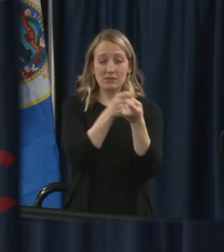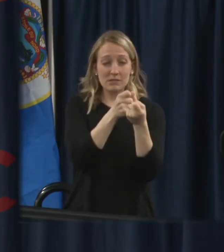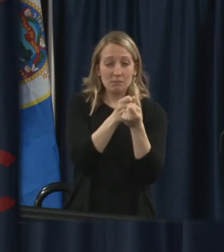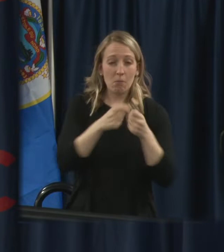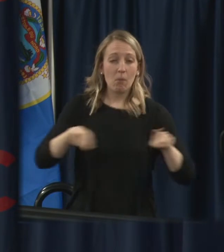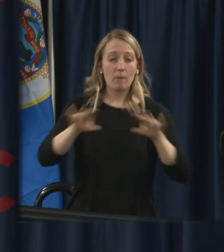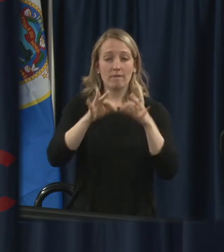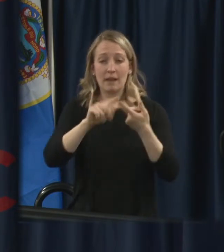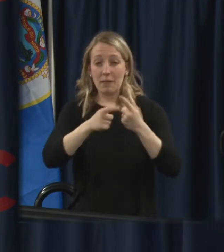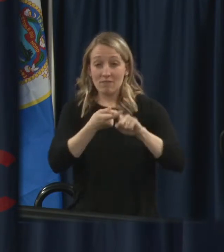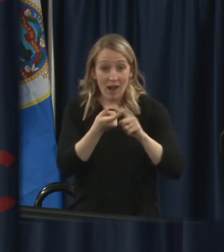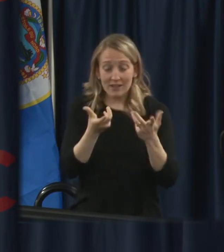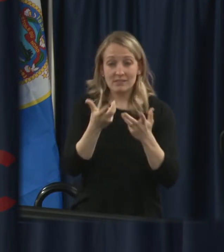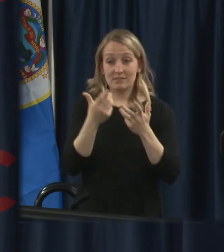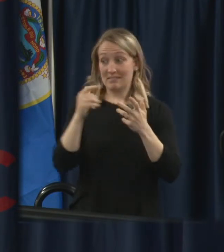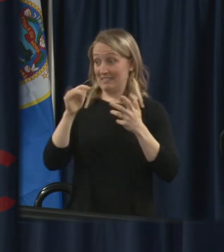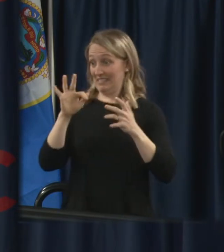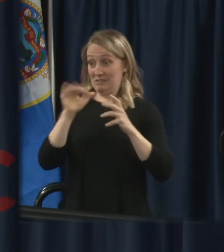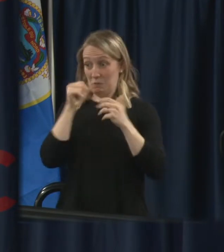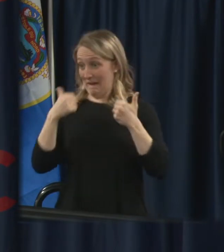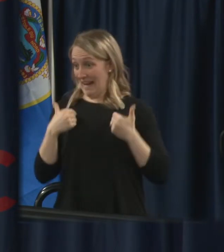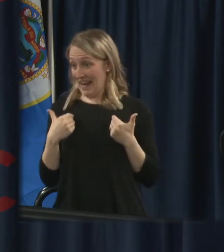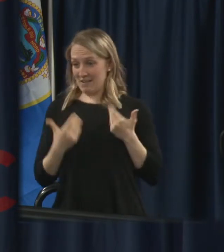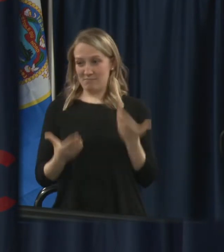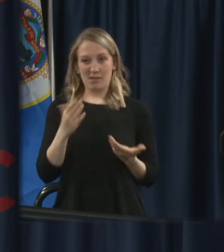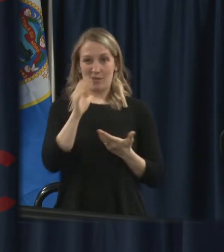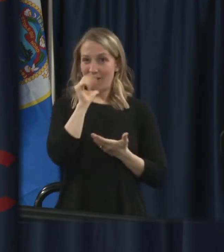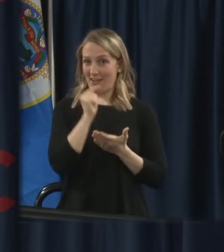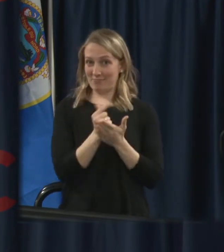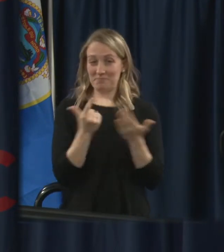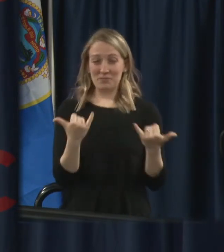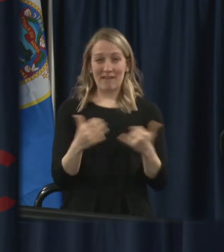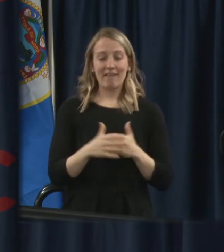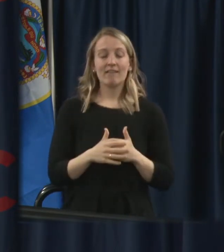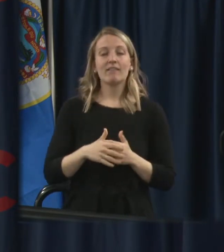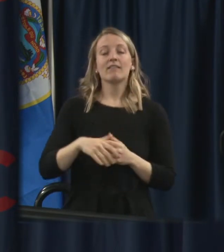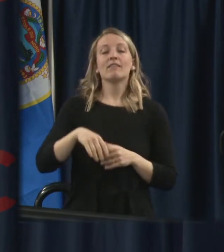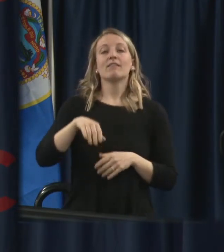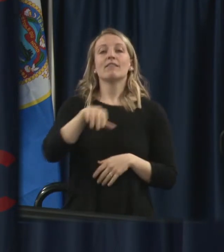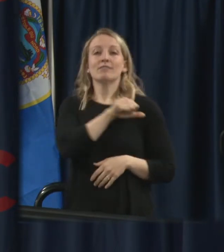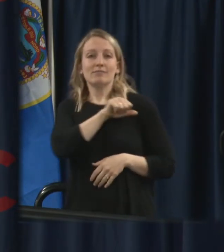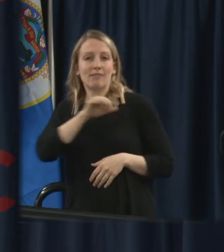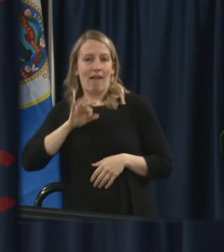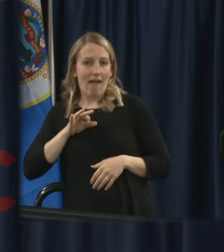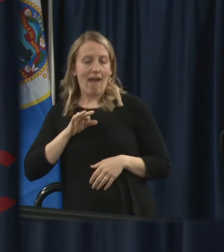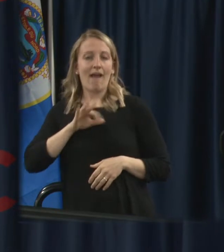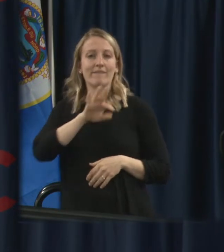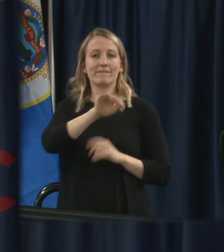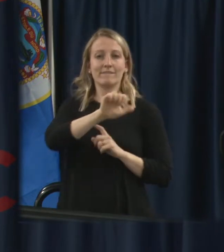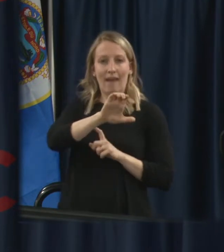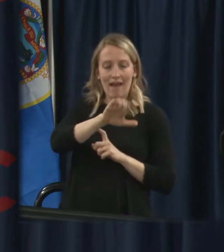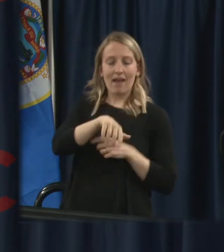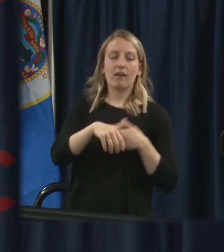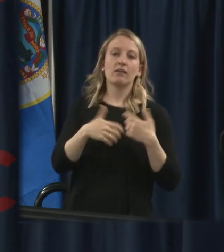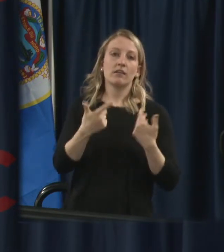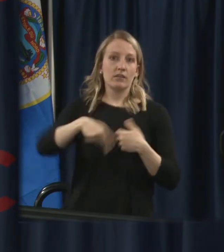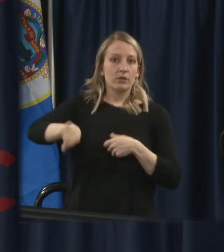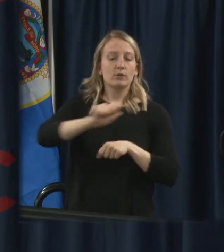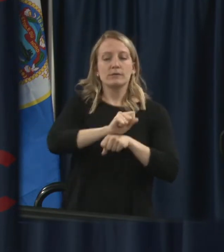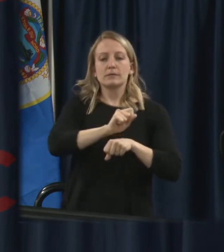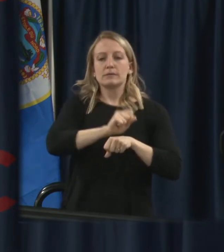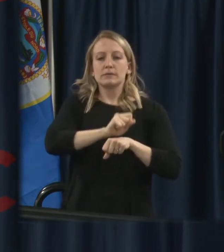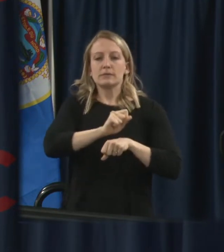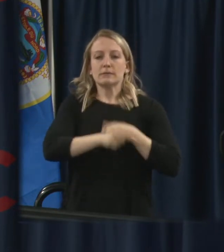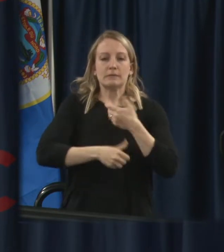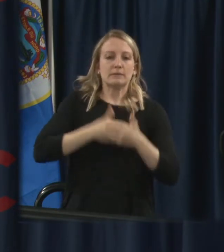you, you might not be in these chairs today. To the faculty and staff that pushed and worked tirelessly to